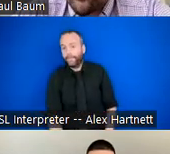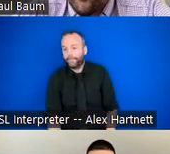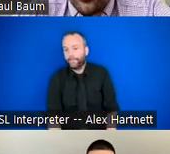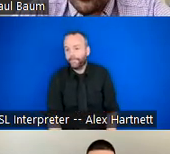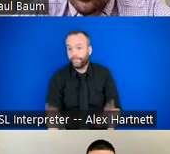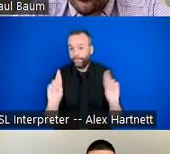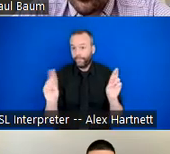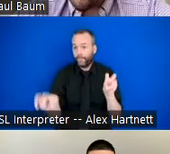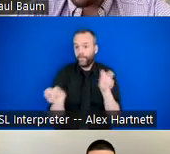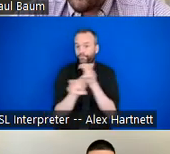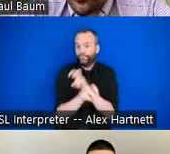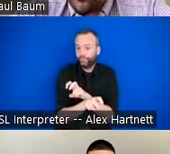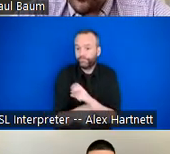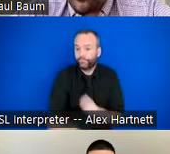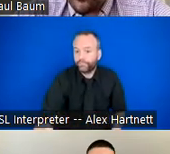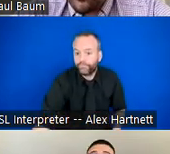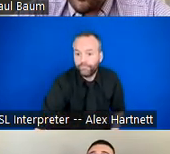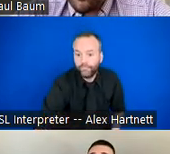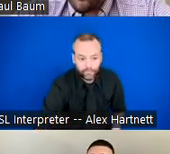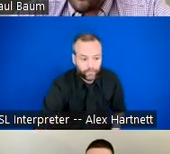Blatantly refused, outing them.